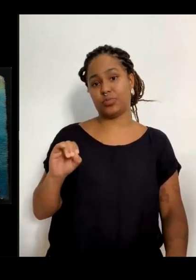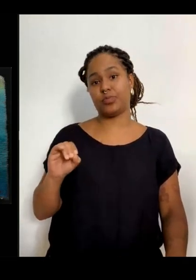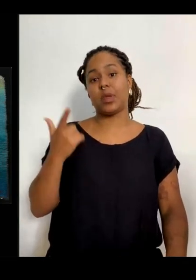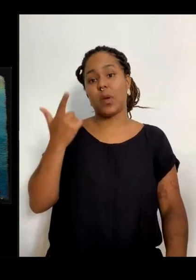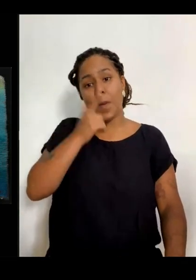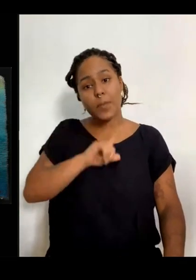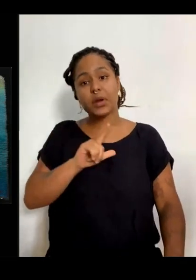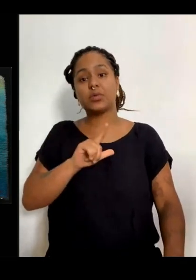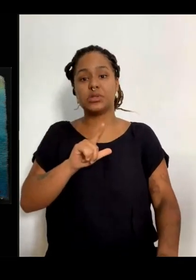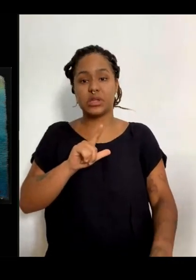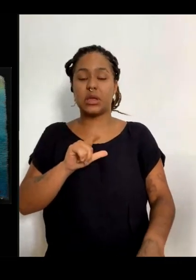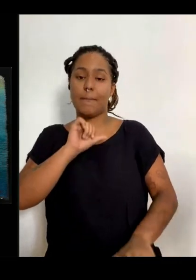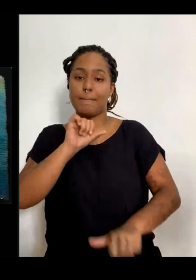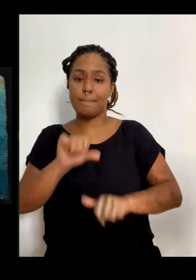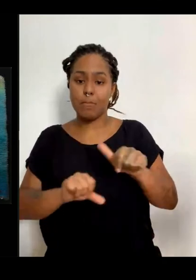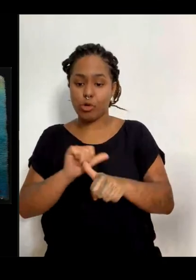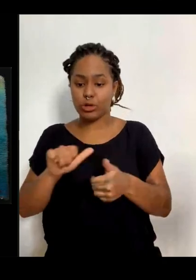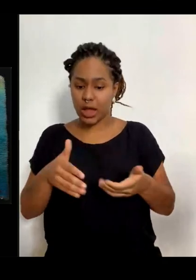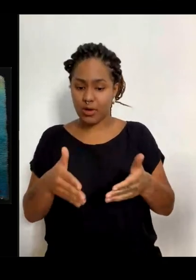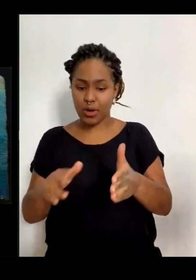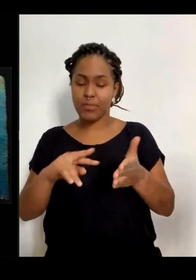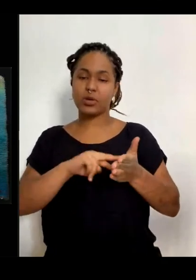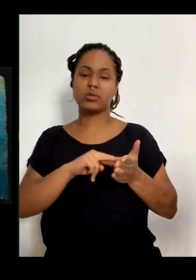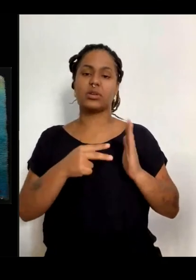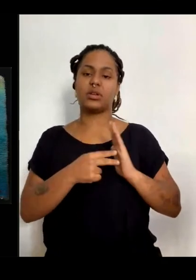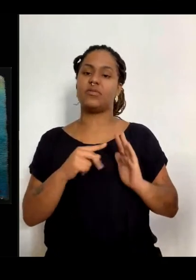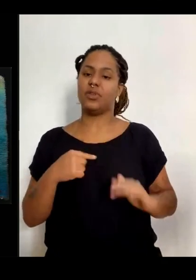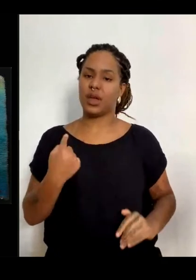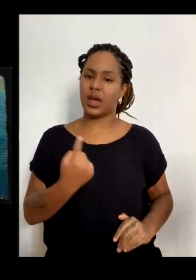daunting and certainly